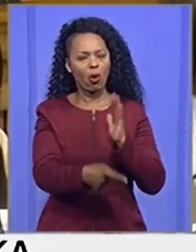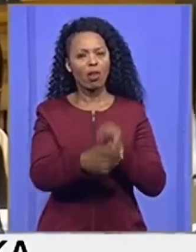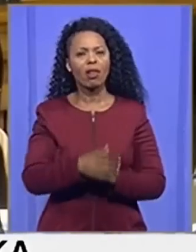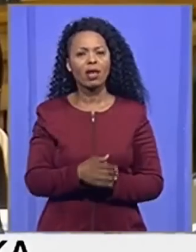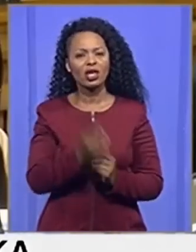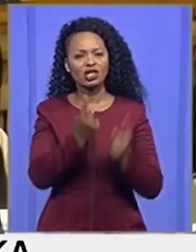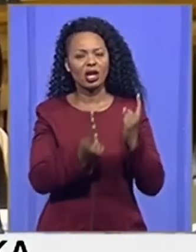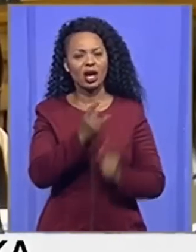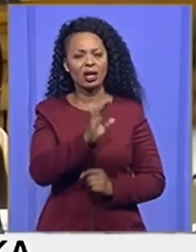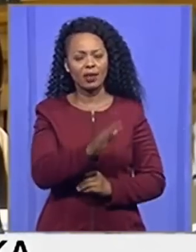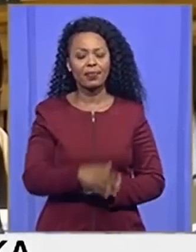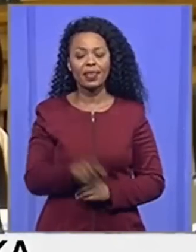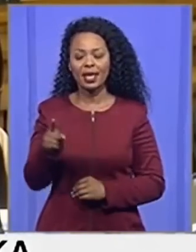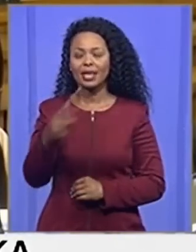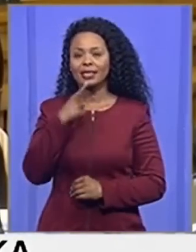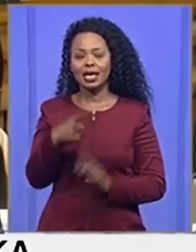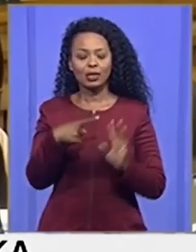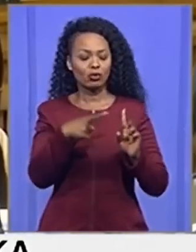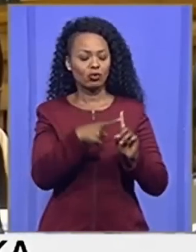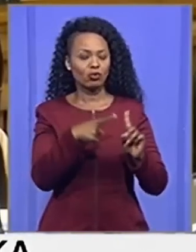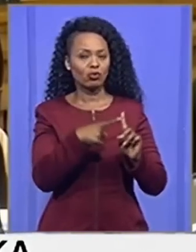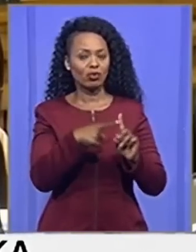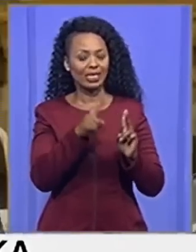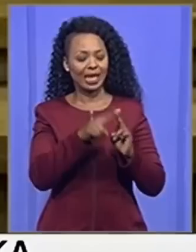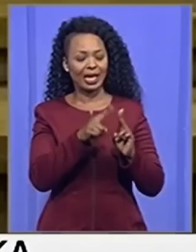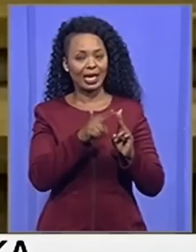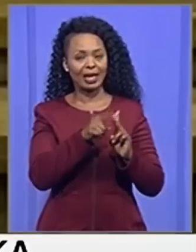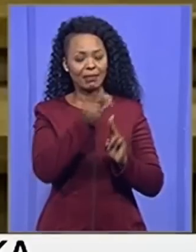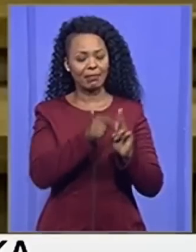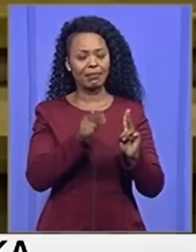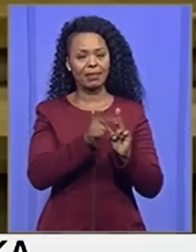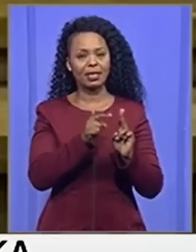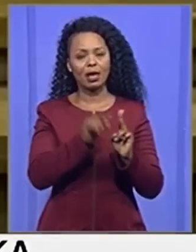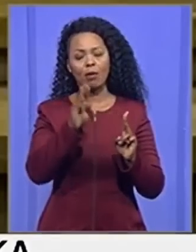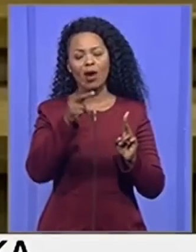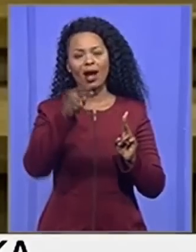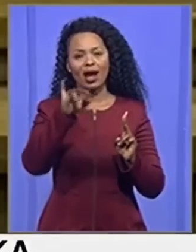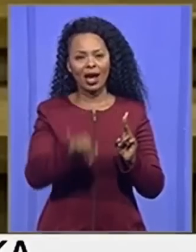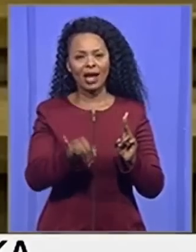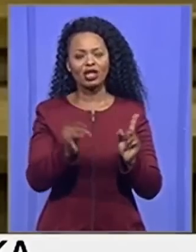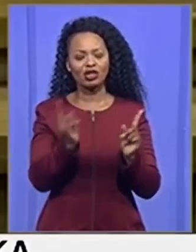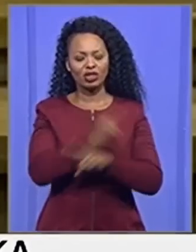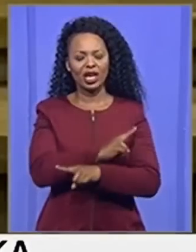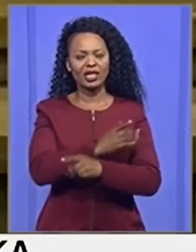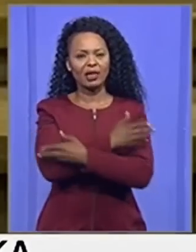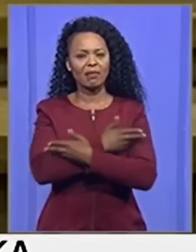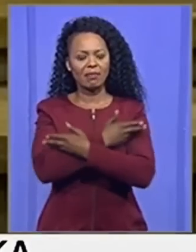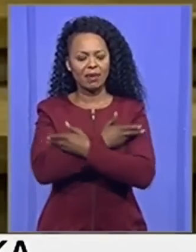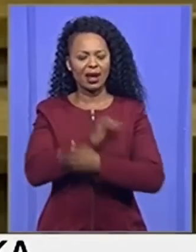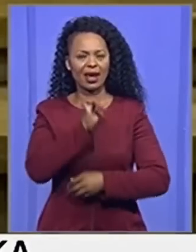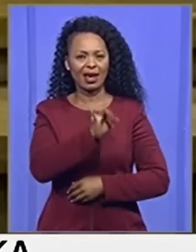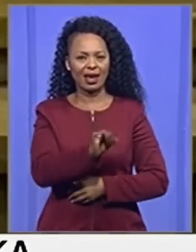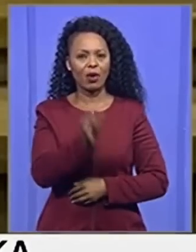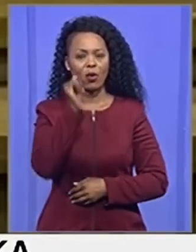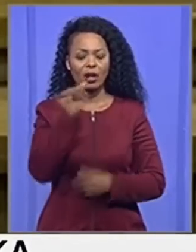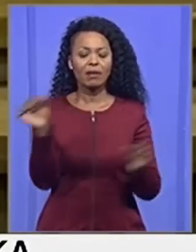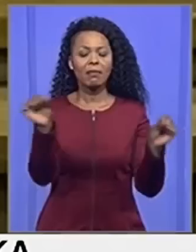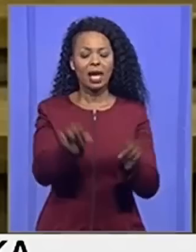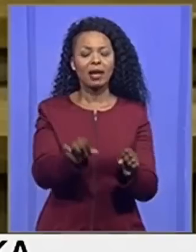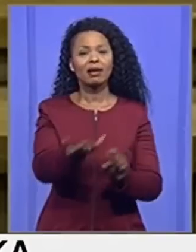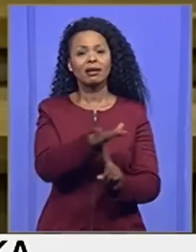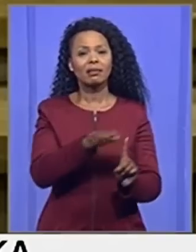hlalositše ka moo molatofatšwa wa bobedi Bongane Ntanzi a ilego a apara paki ye nngwe ya gagwe ge a bua. O re ge a bolela